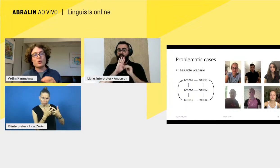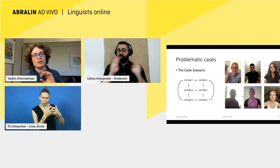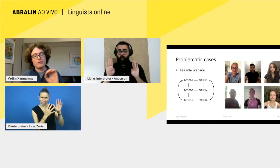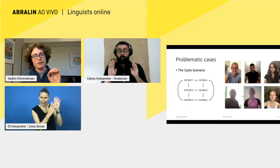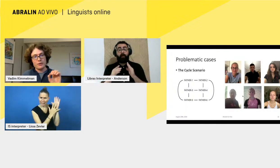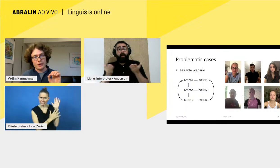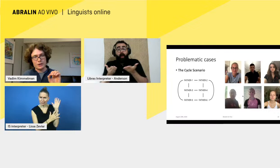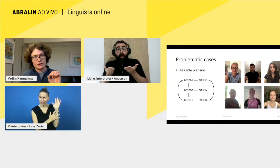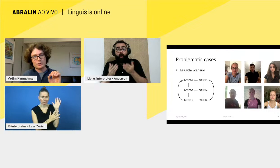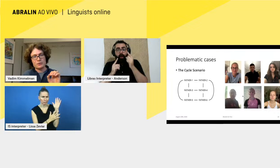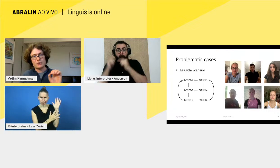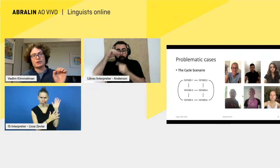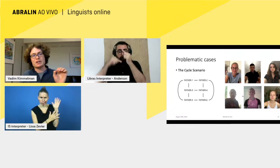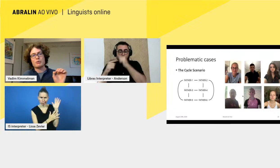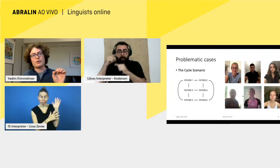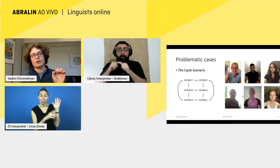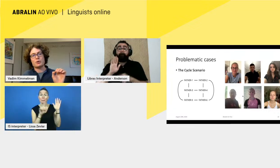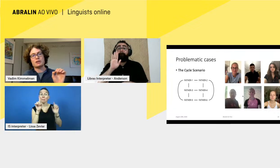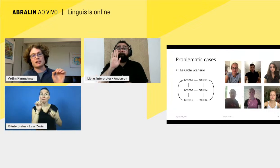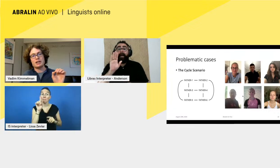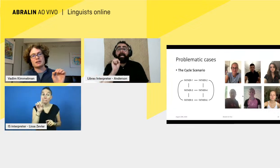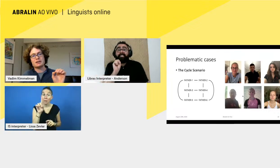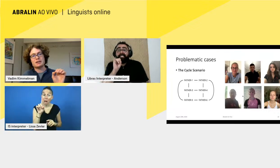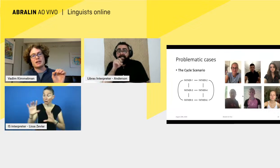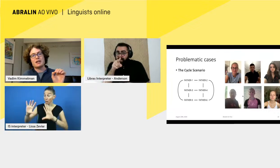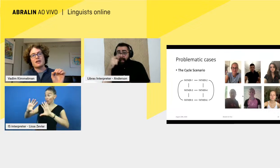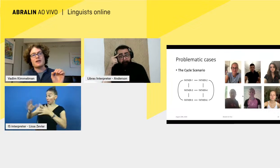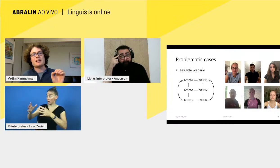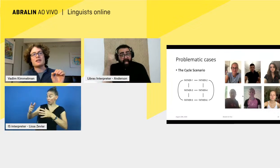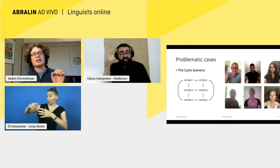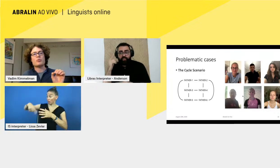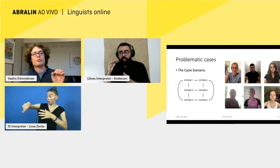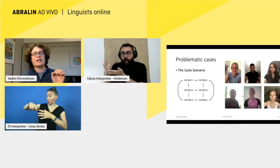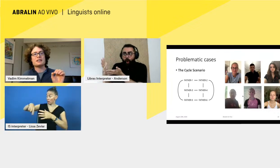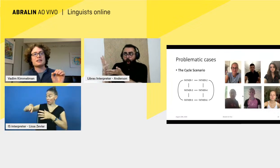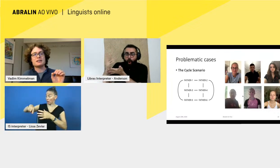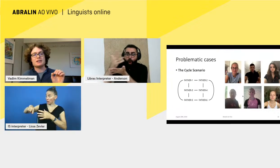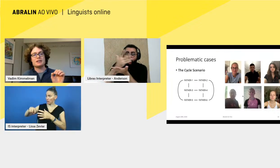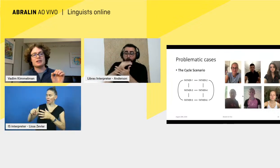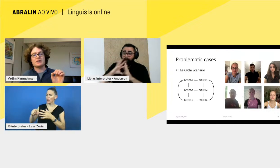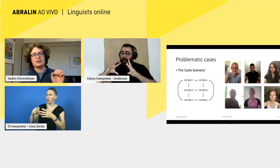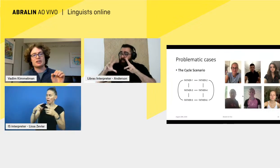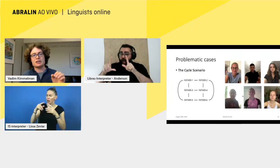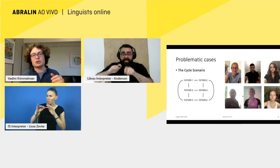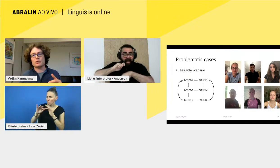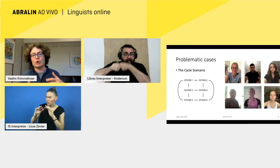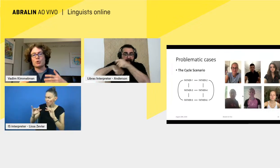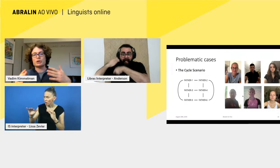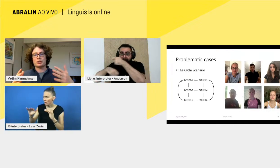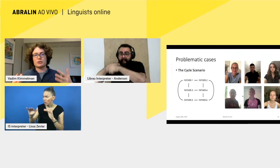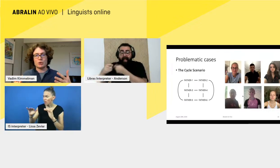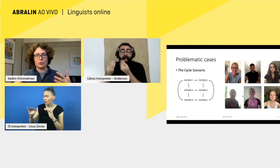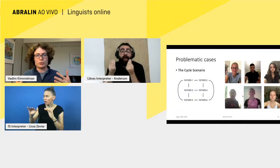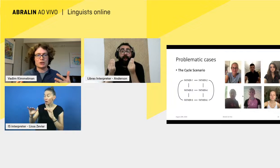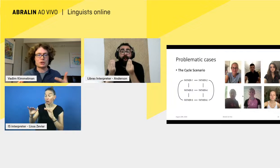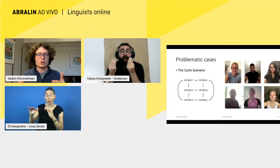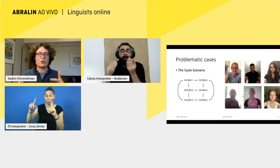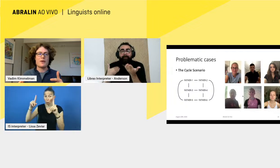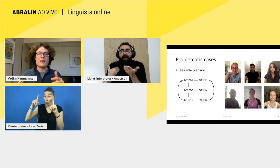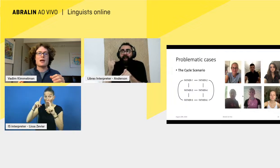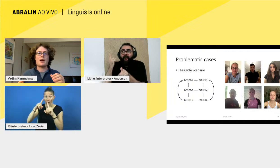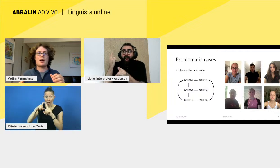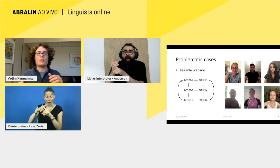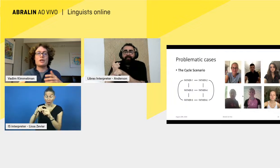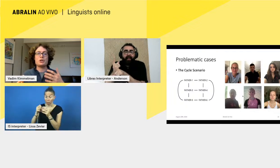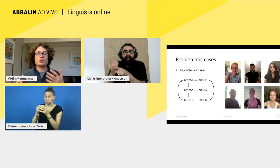at all the variants for some of the context, then complexity just grows and grows.